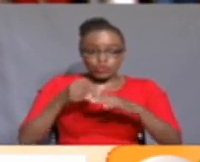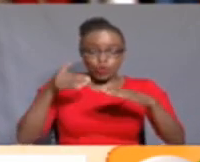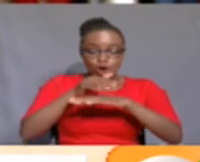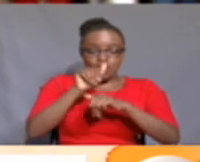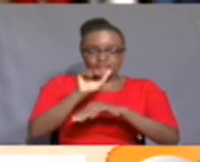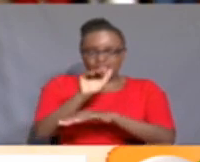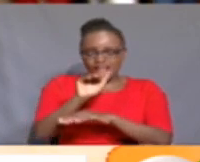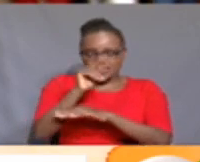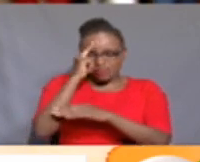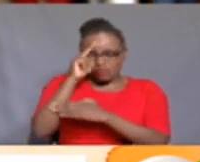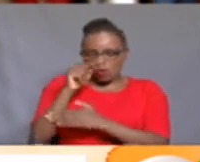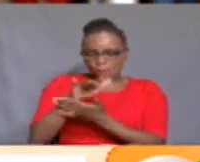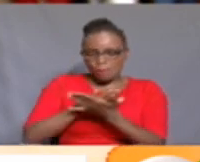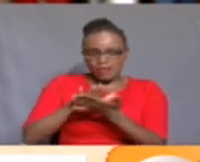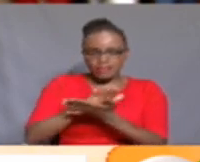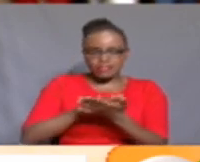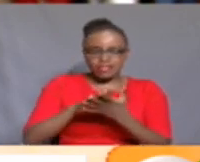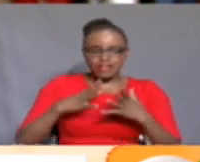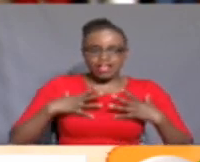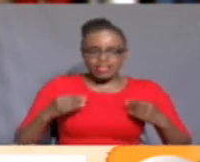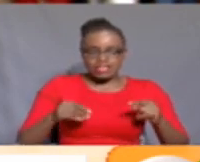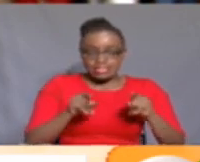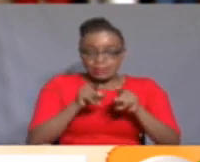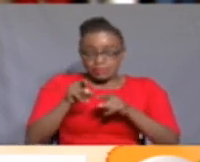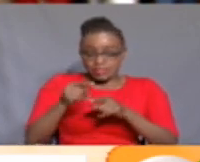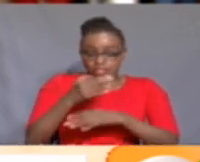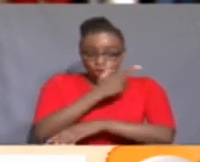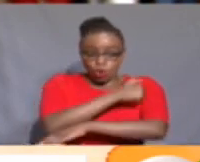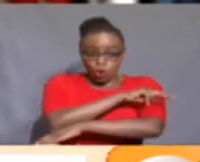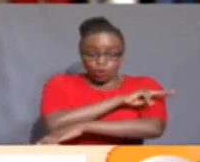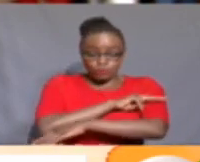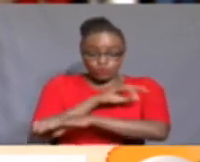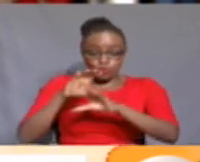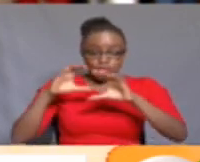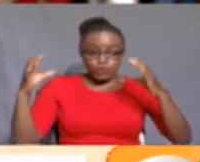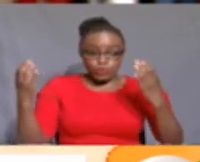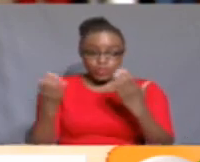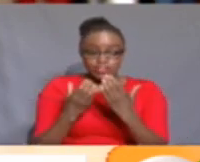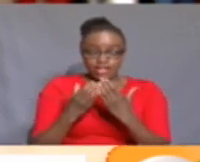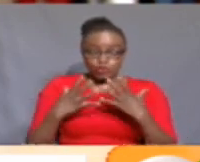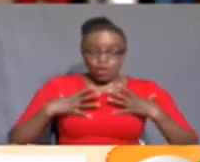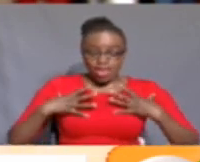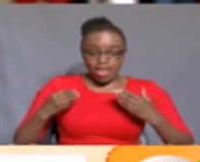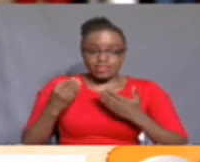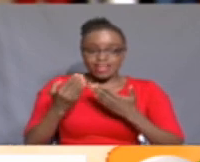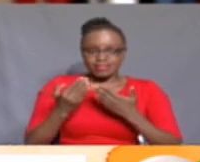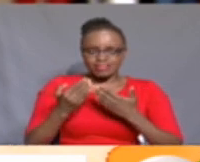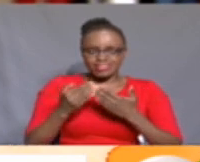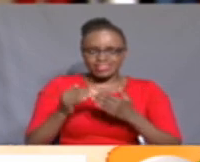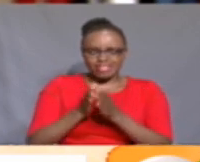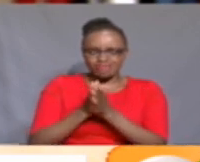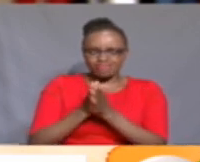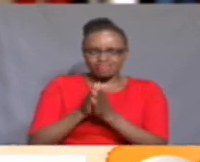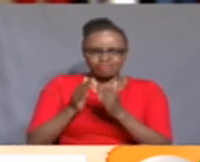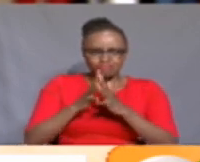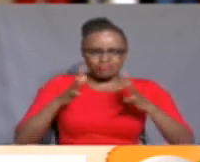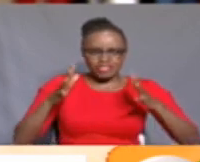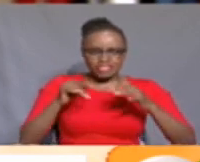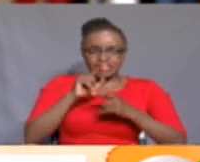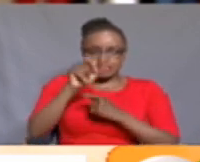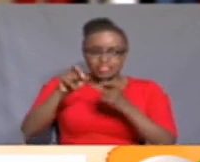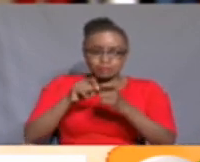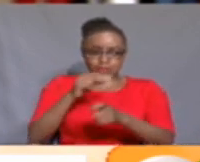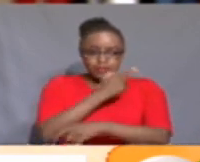seek basic health services in such like facilities. The universal health coverage is so robust such that in this